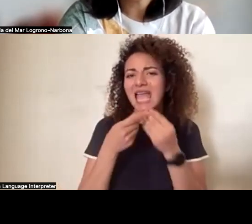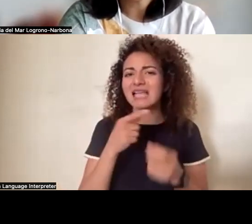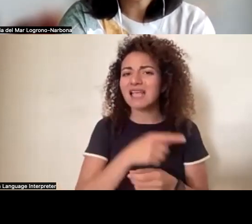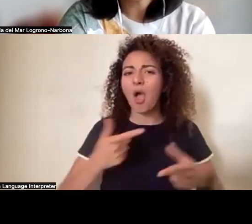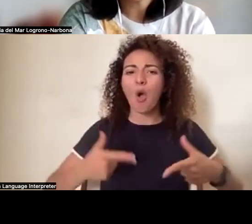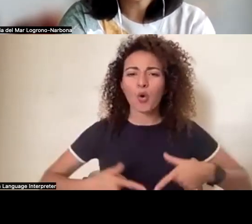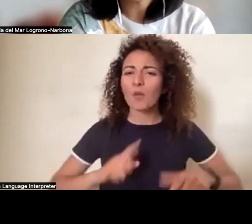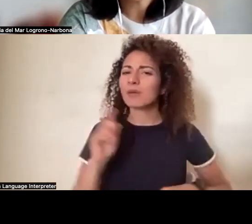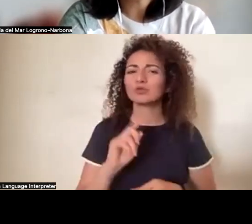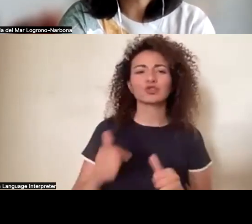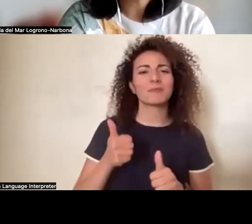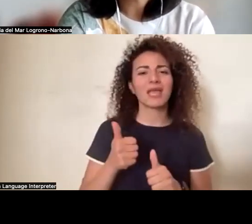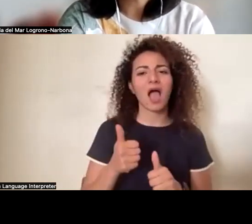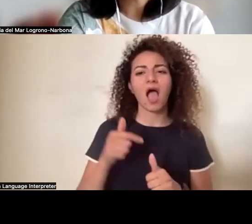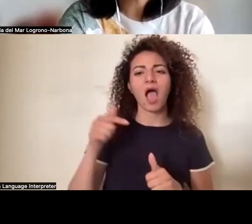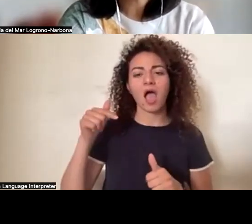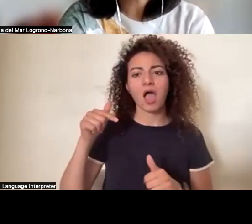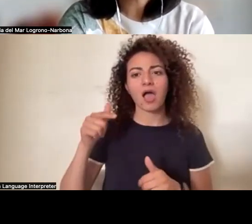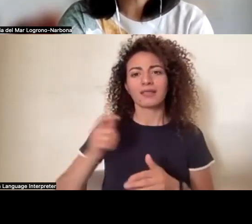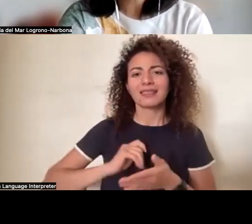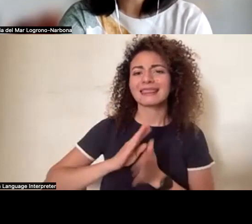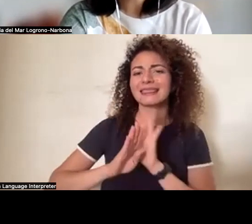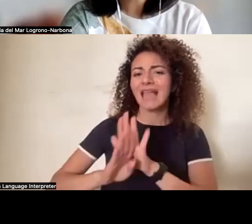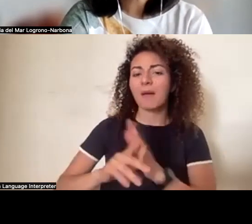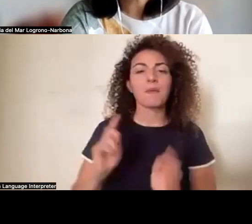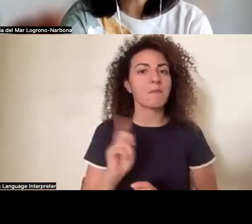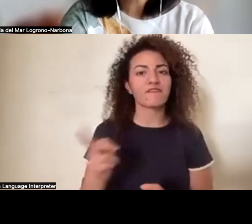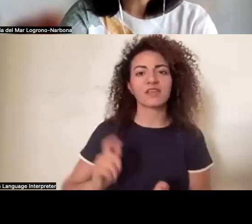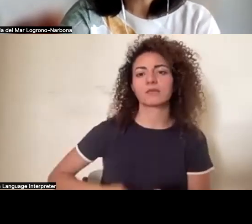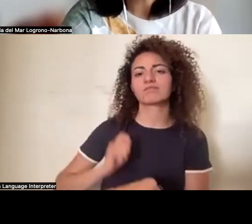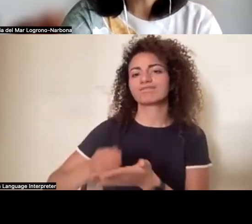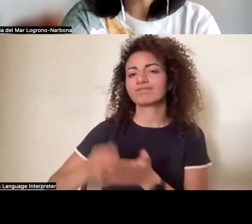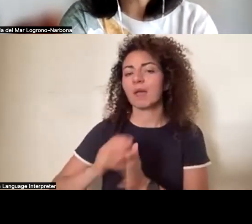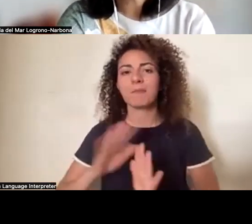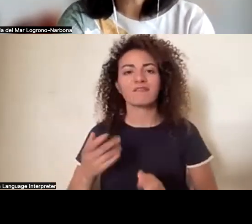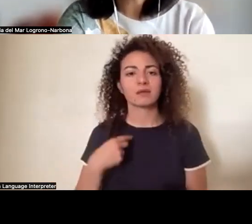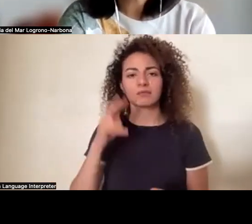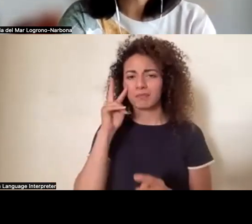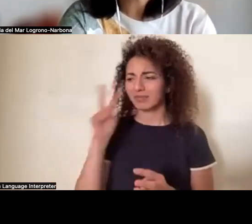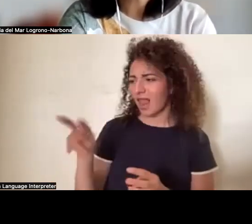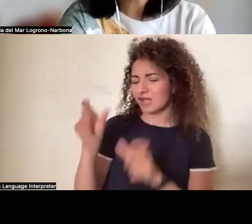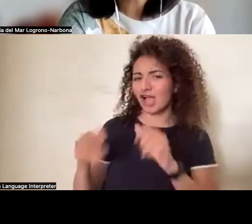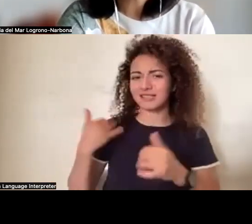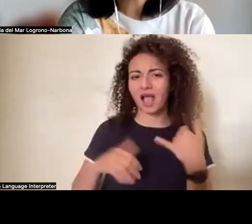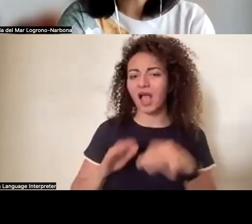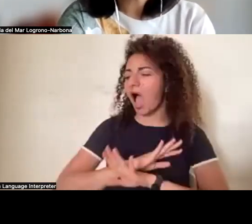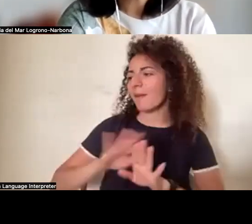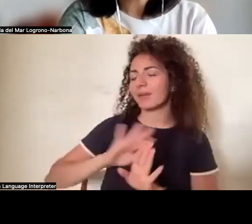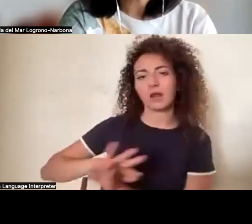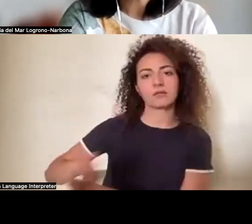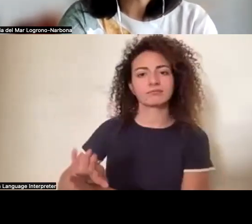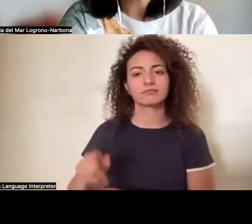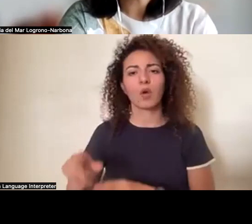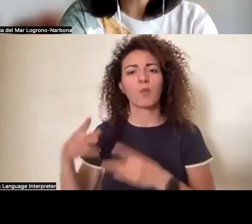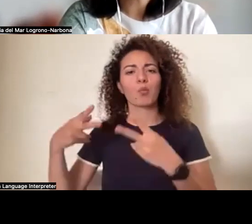didn't do through its National Social Security Fund. The whole disability component has been just like